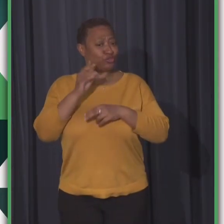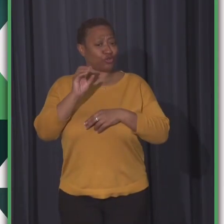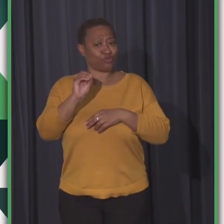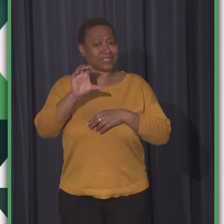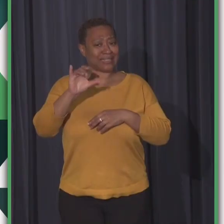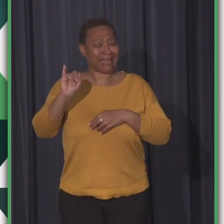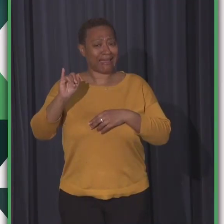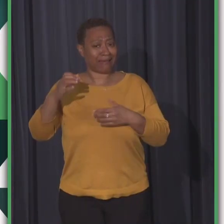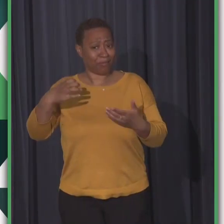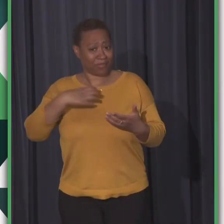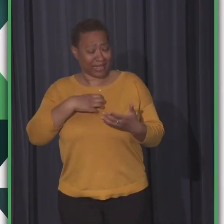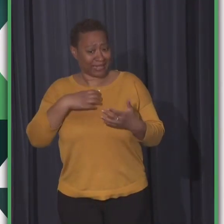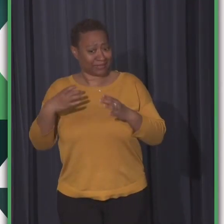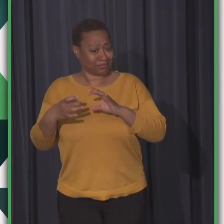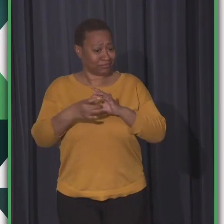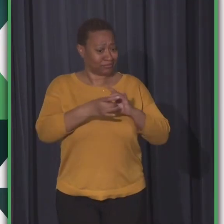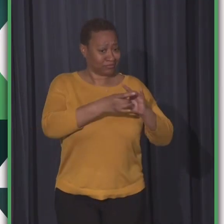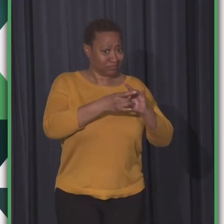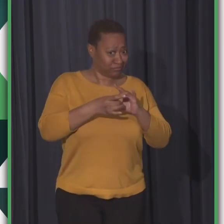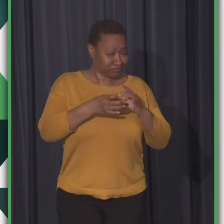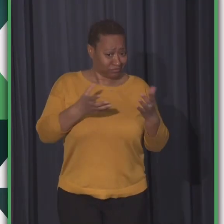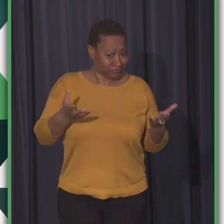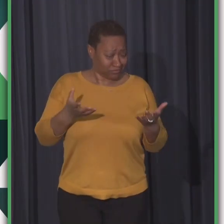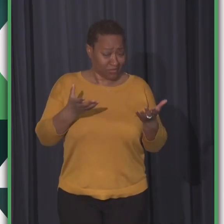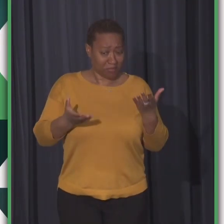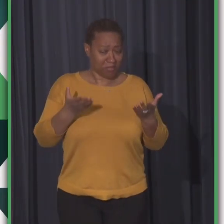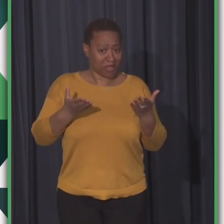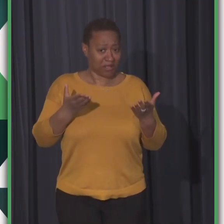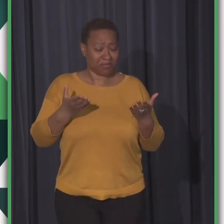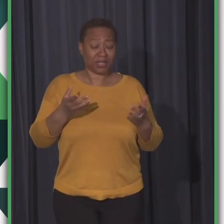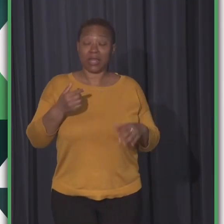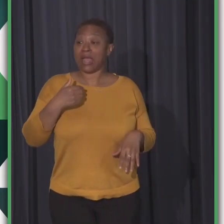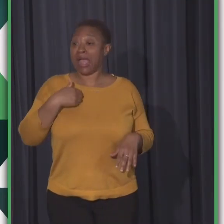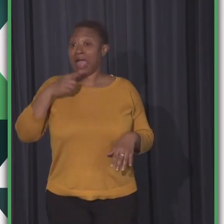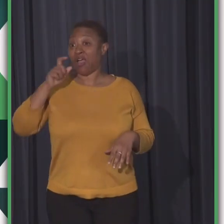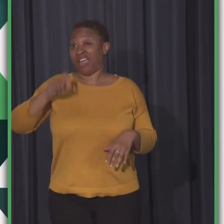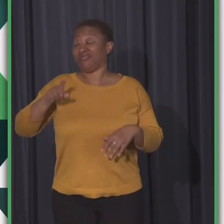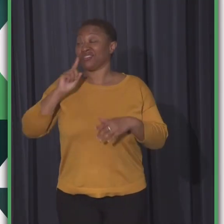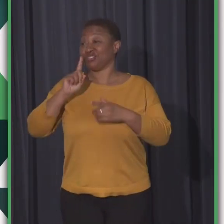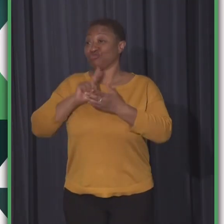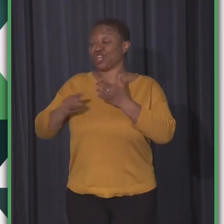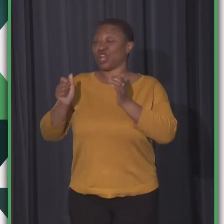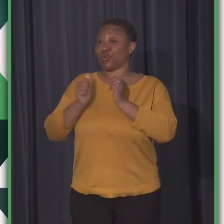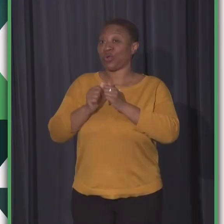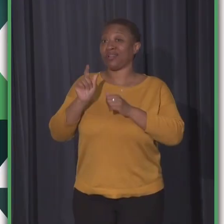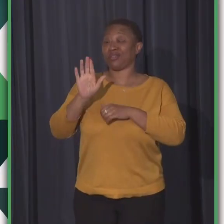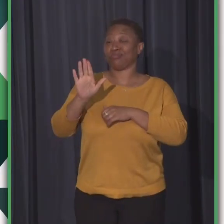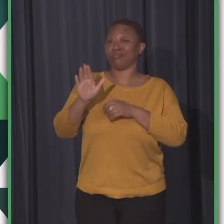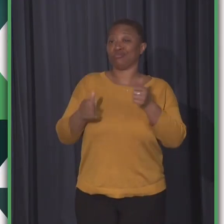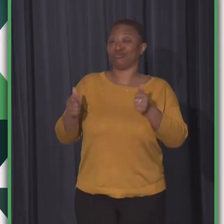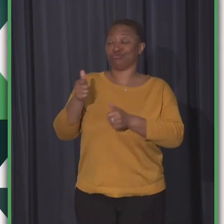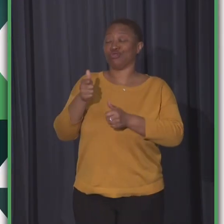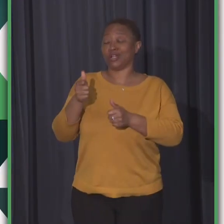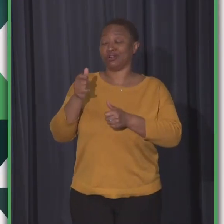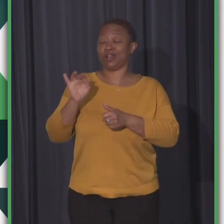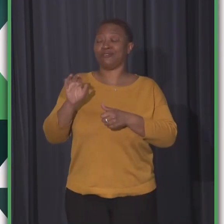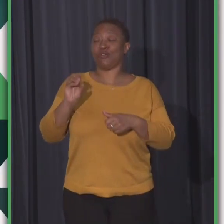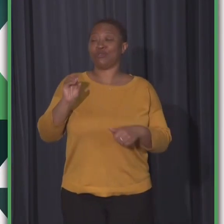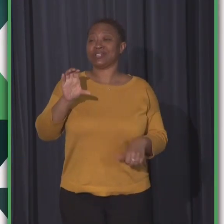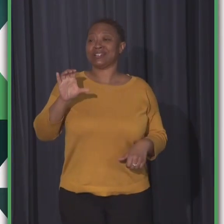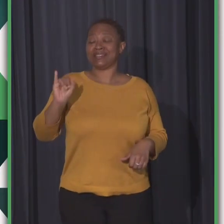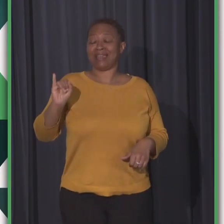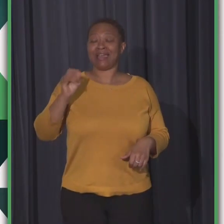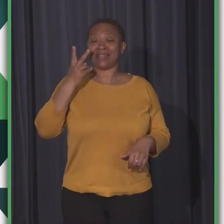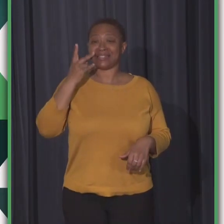I feel like there might be a correlation there. I would have to get with him to see if that is a correlation. We can get together and maybe see if it